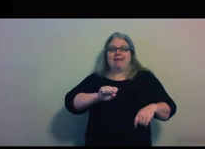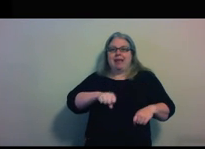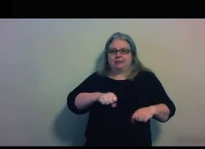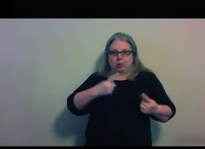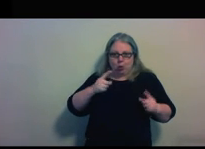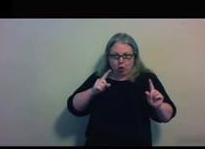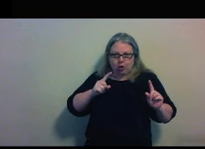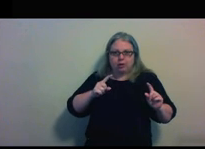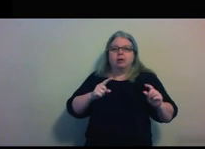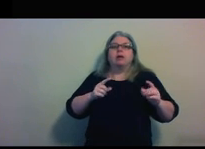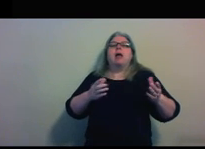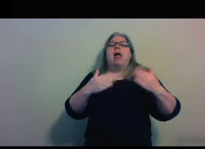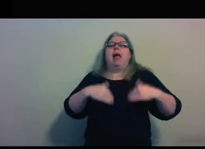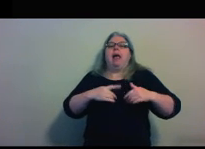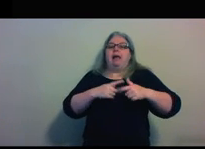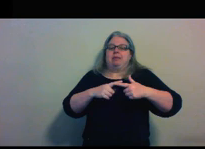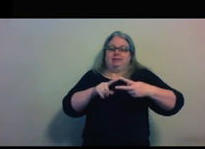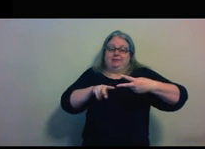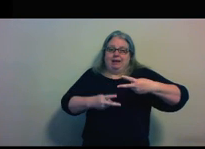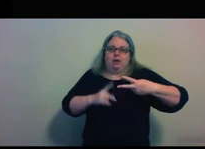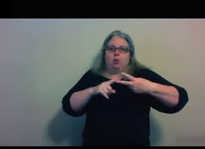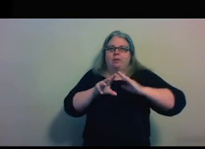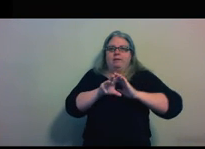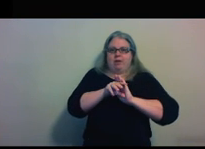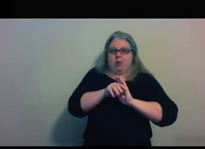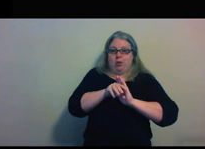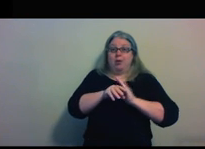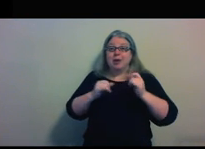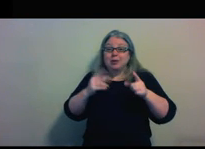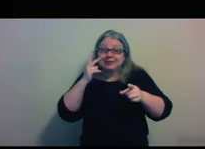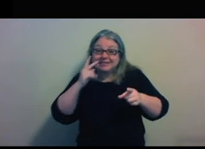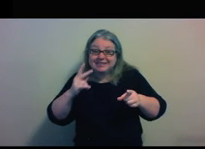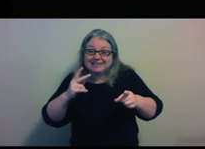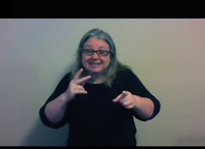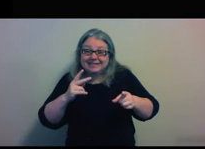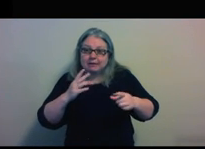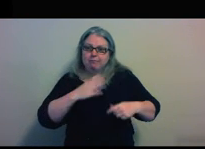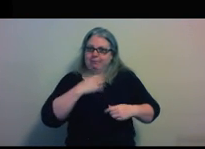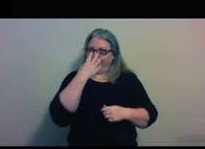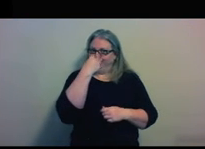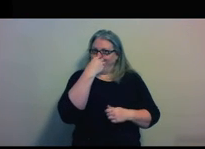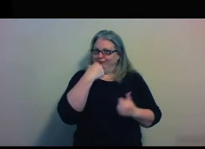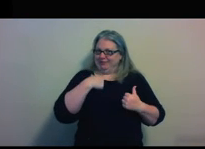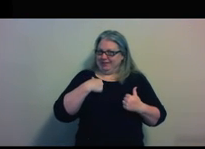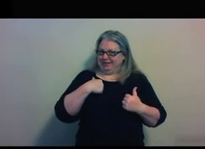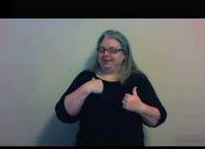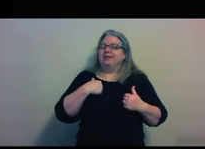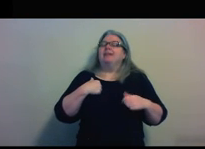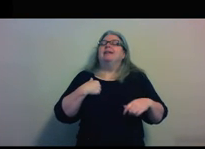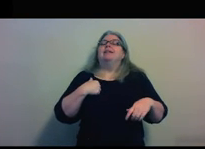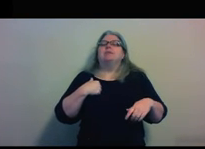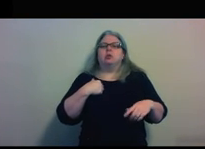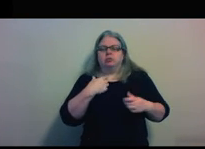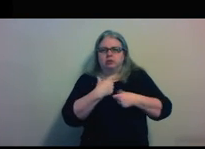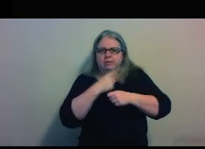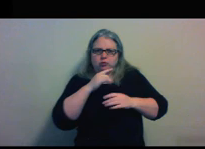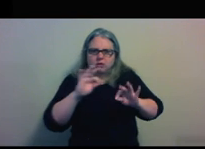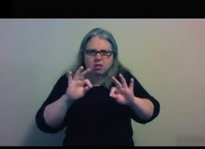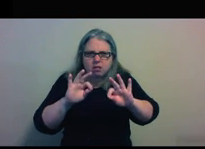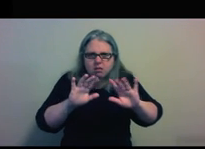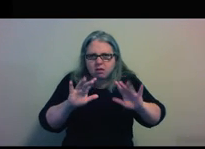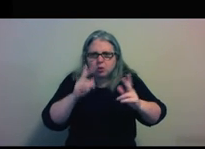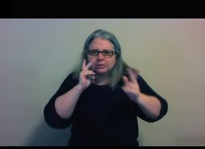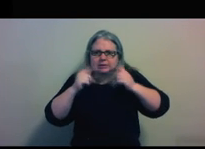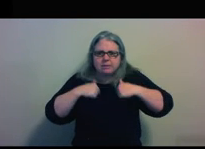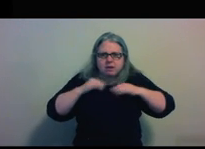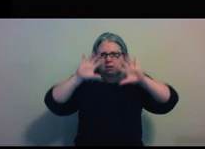it's working, and next it's going to show you the video test. So as you can see, hello friends, it's going to use your camera to just make sure that